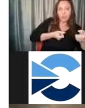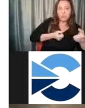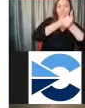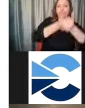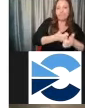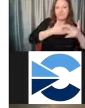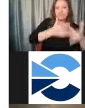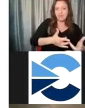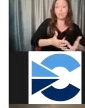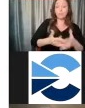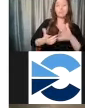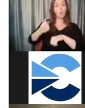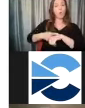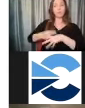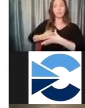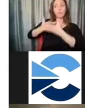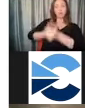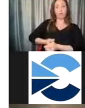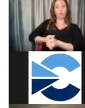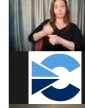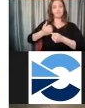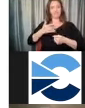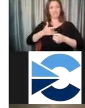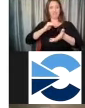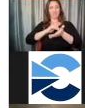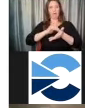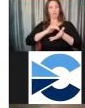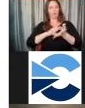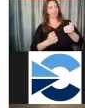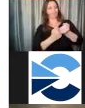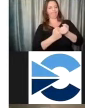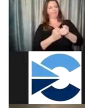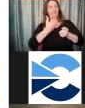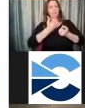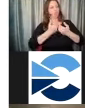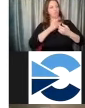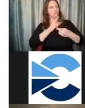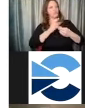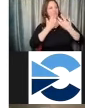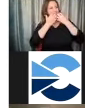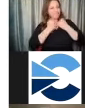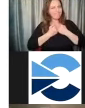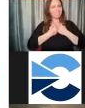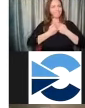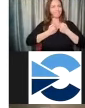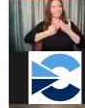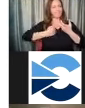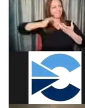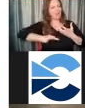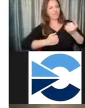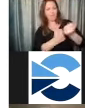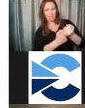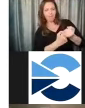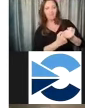healthcare providers in some way to act in their best interest, thus justifying a provider involvement,